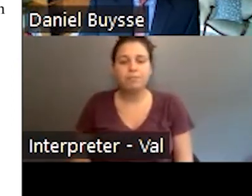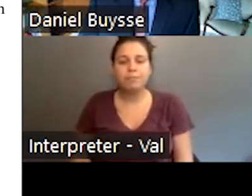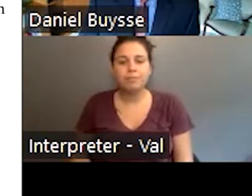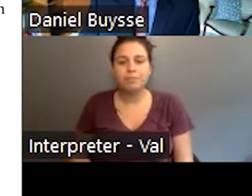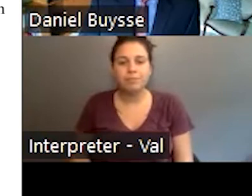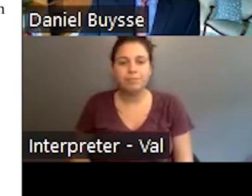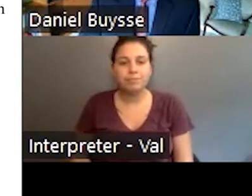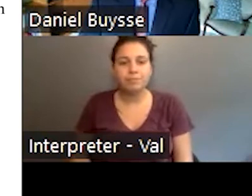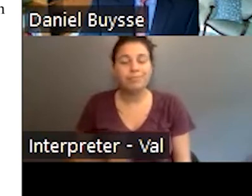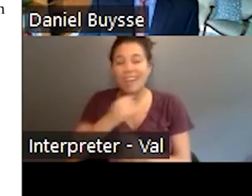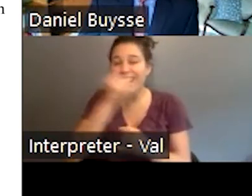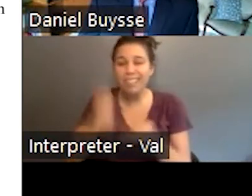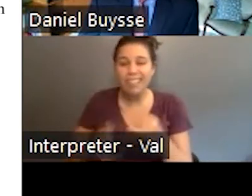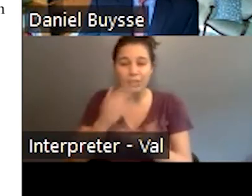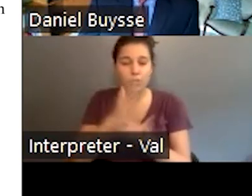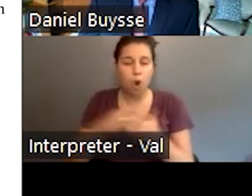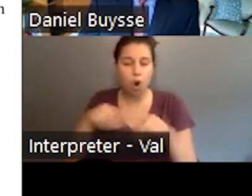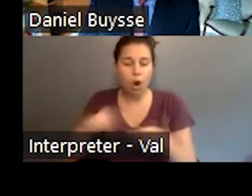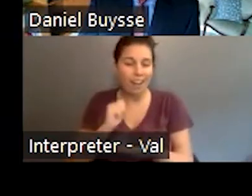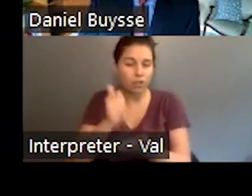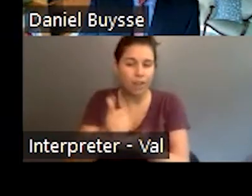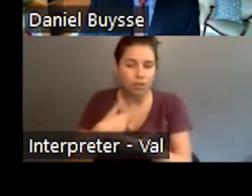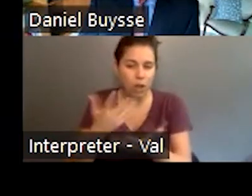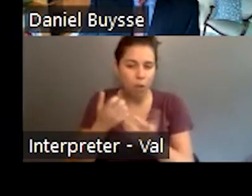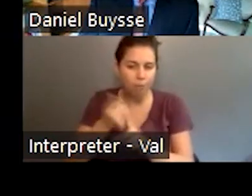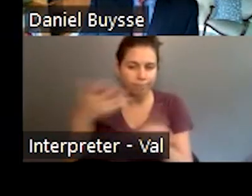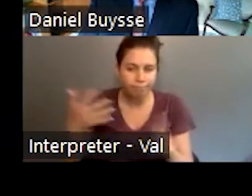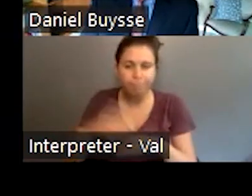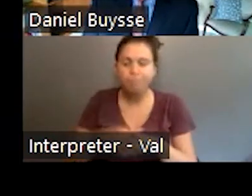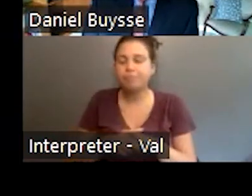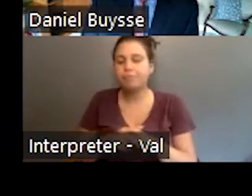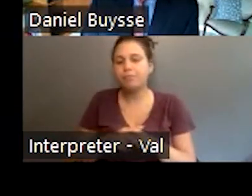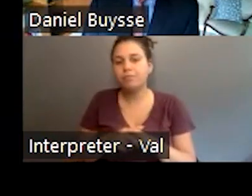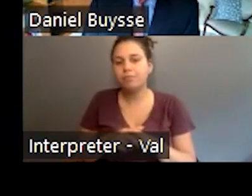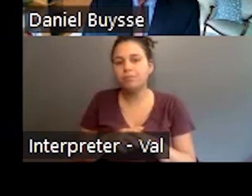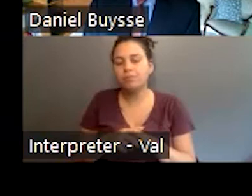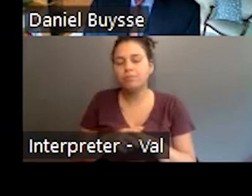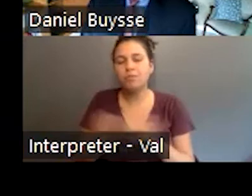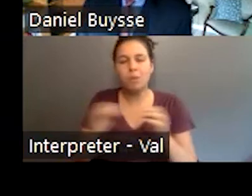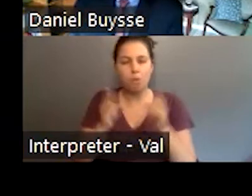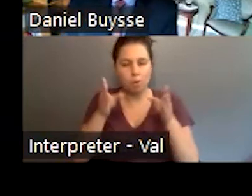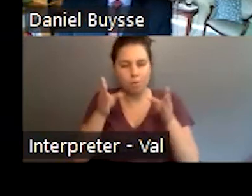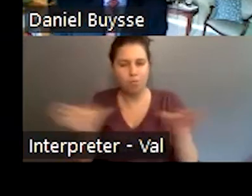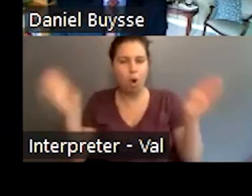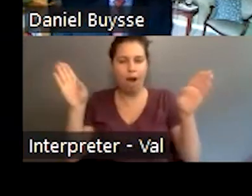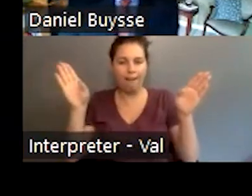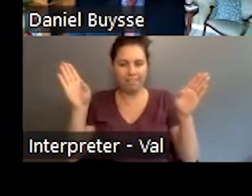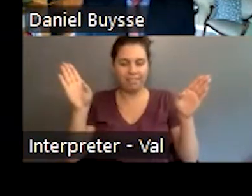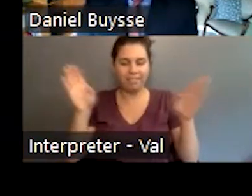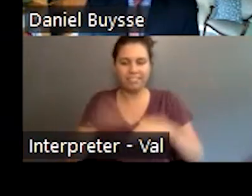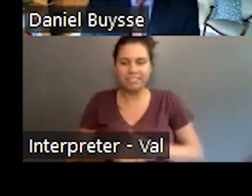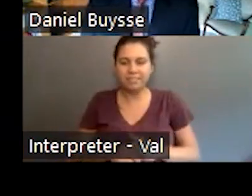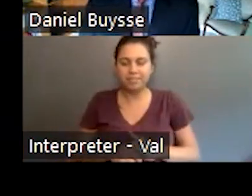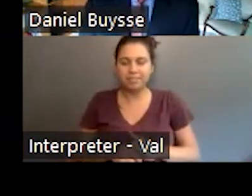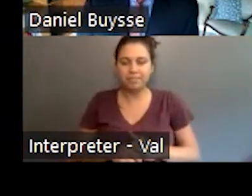So the very last part of intervention I'd like to talk about is casting a somewhat broader framework again. And the